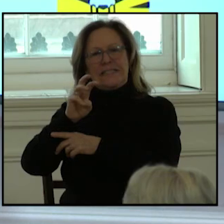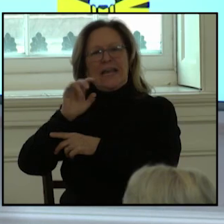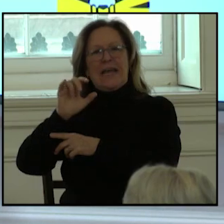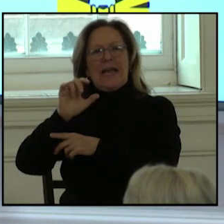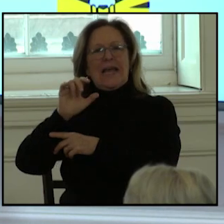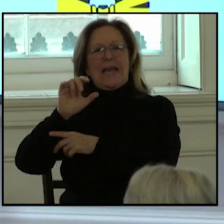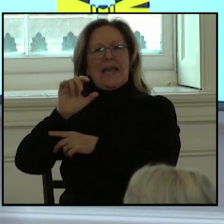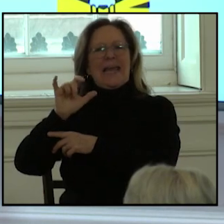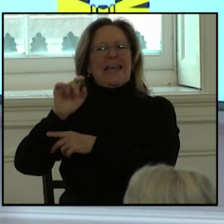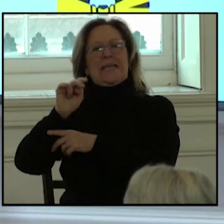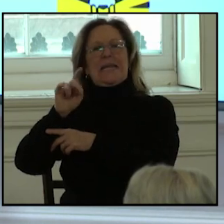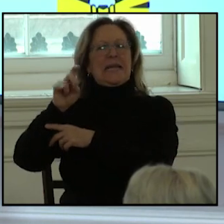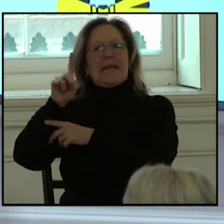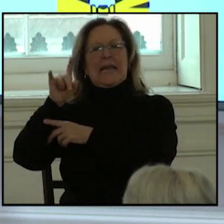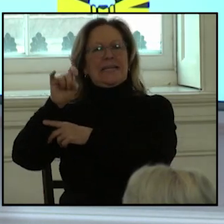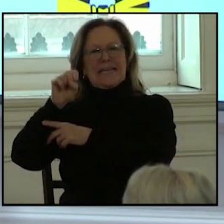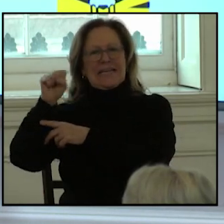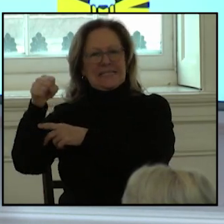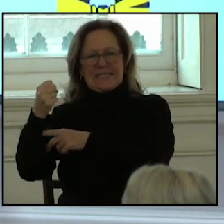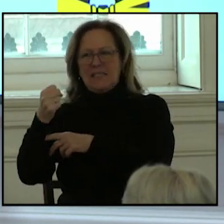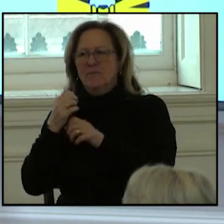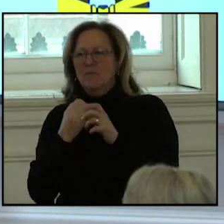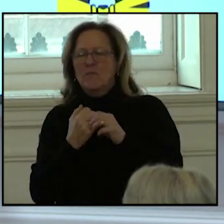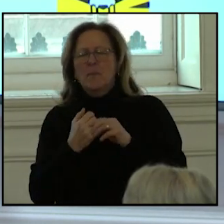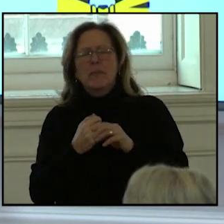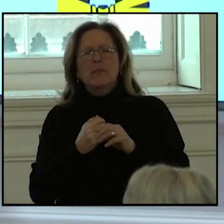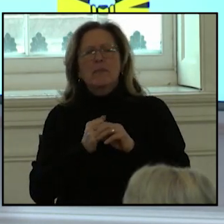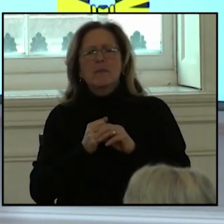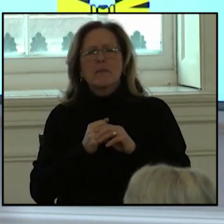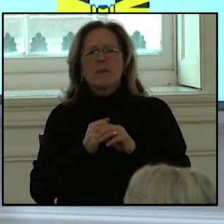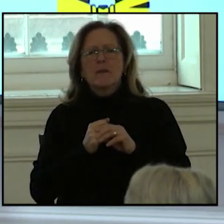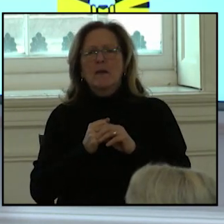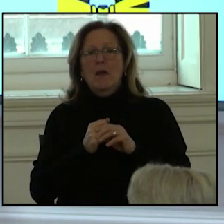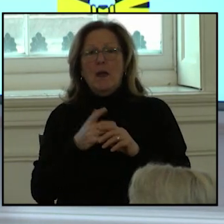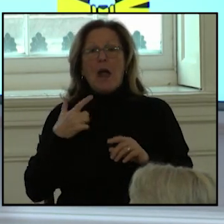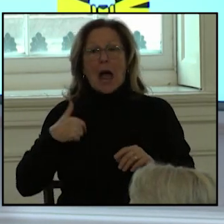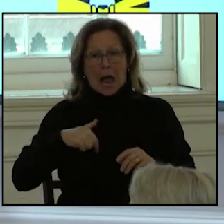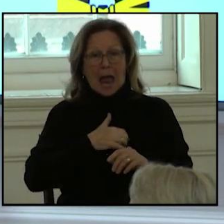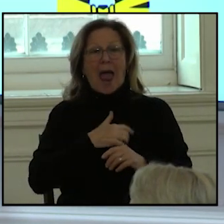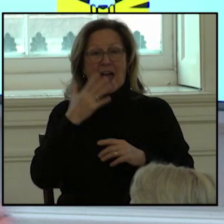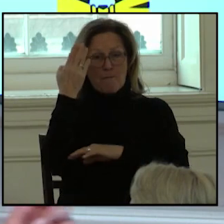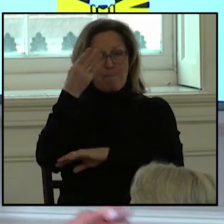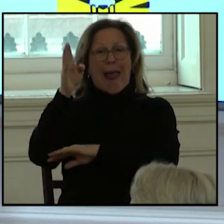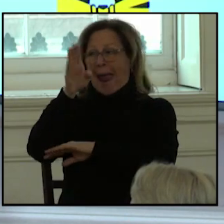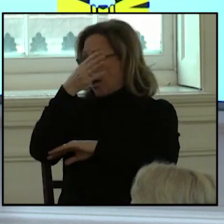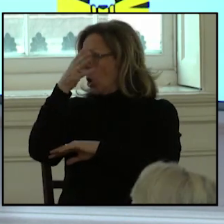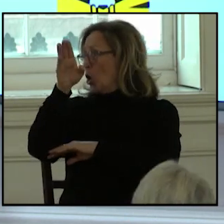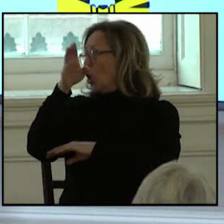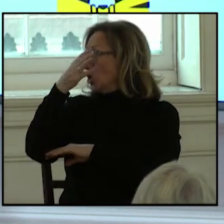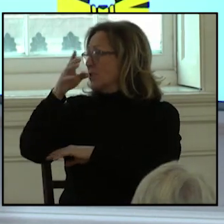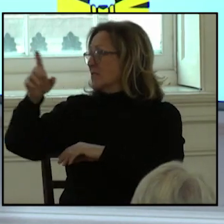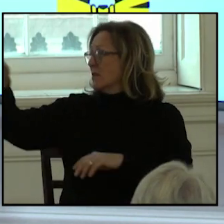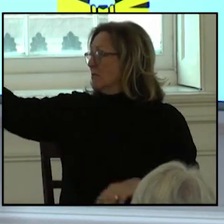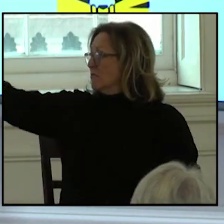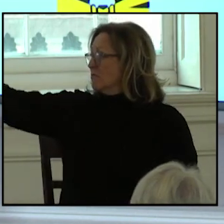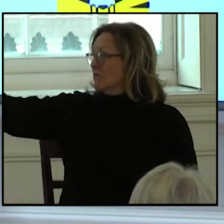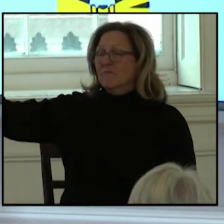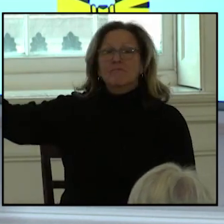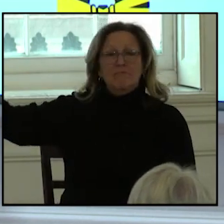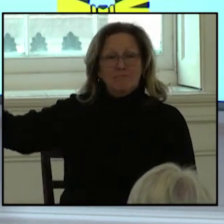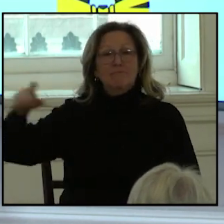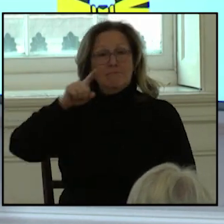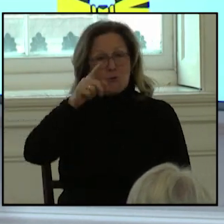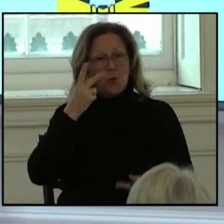When you have a chance, when we're finished, there are banners. There are two on this side and one on this side,